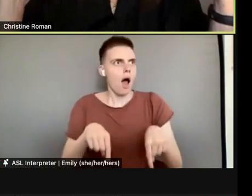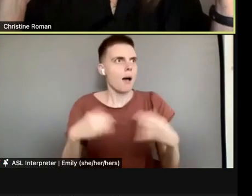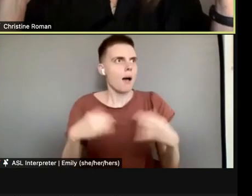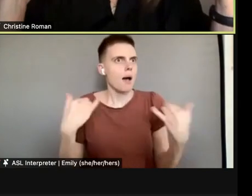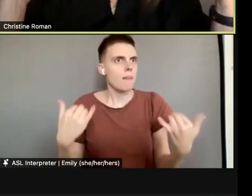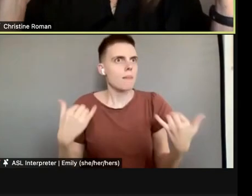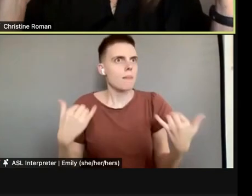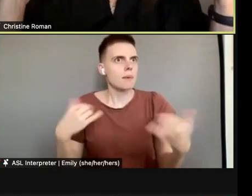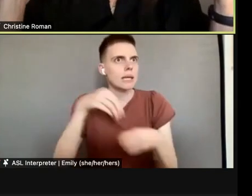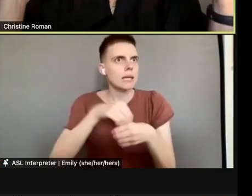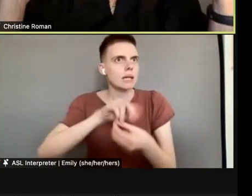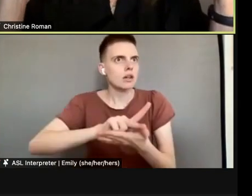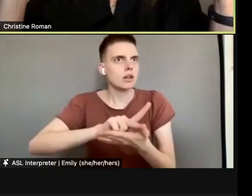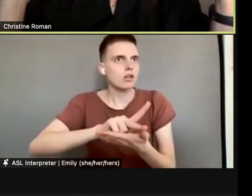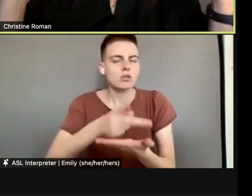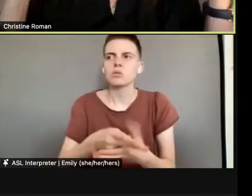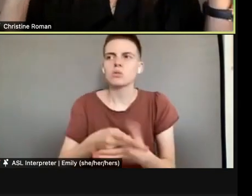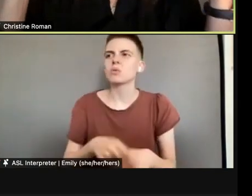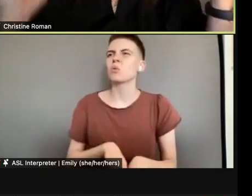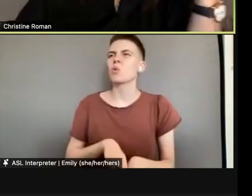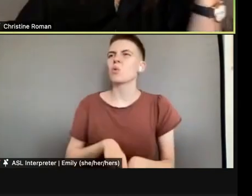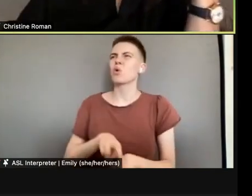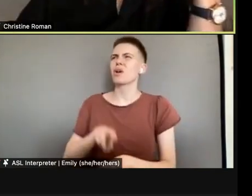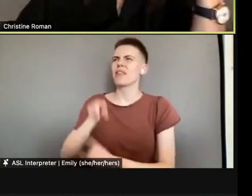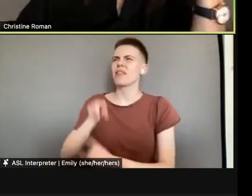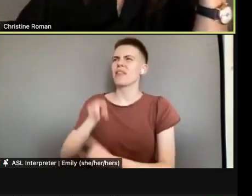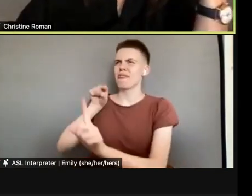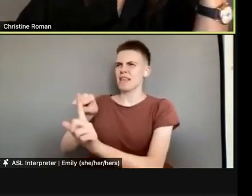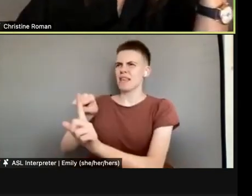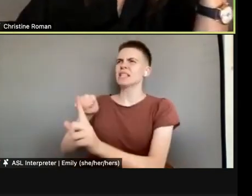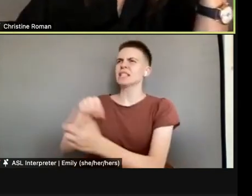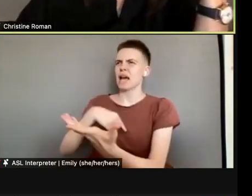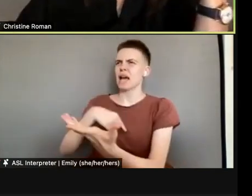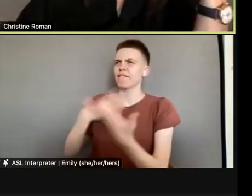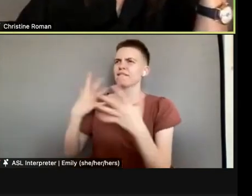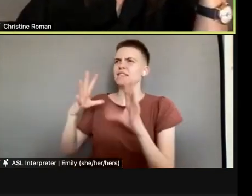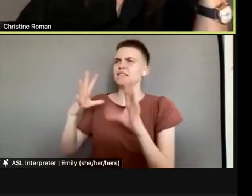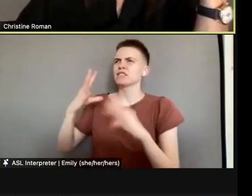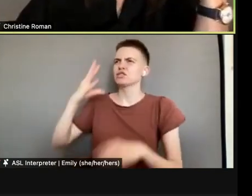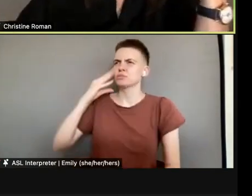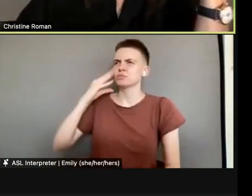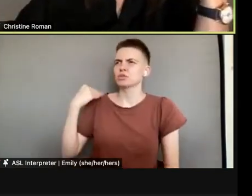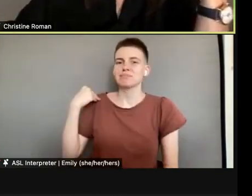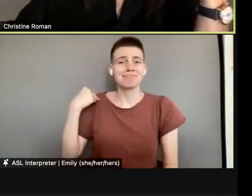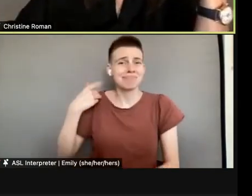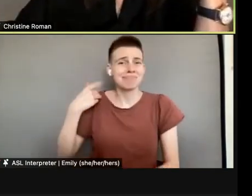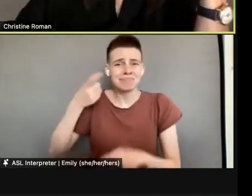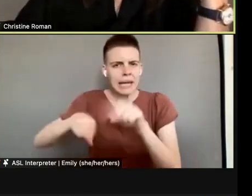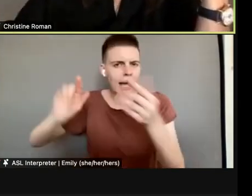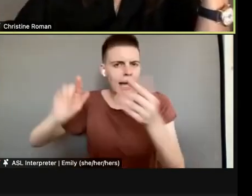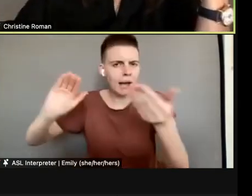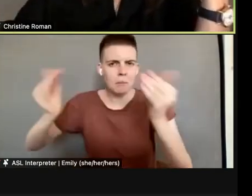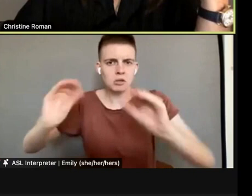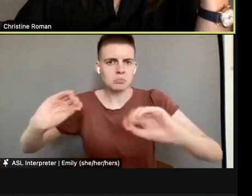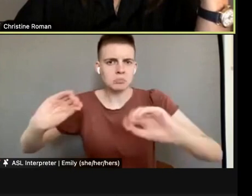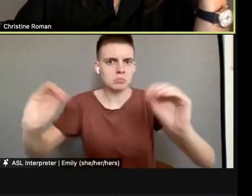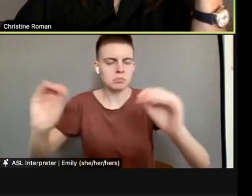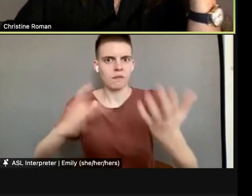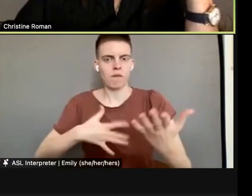can do this. It's not exactly the same, but mostly the same, right?